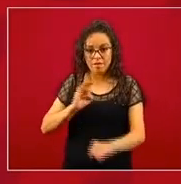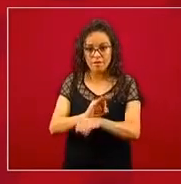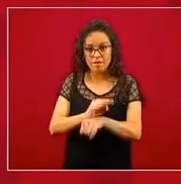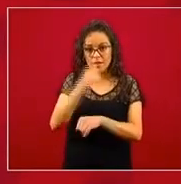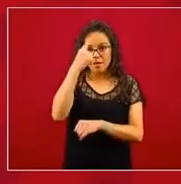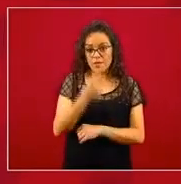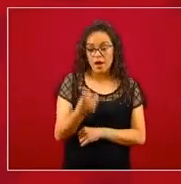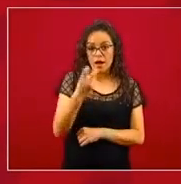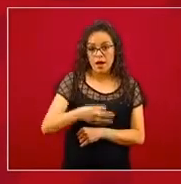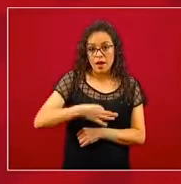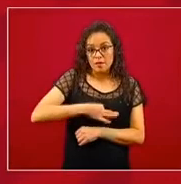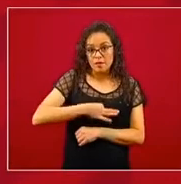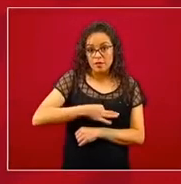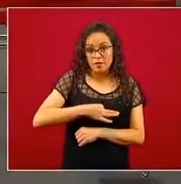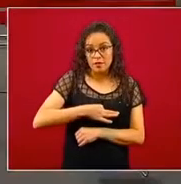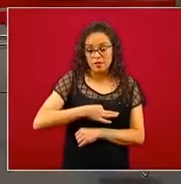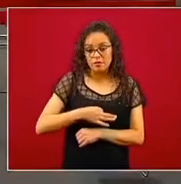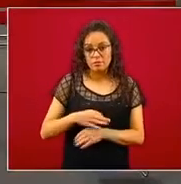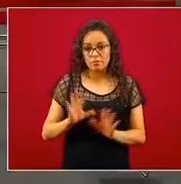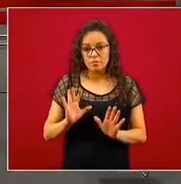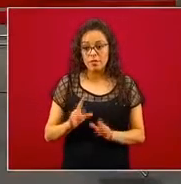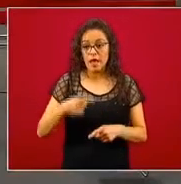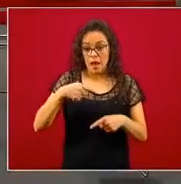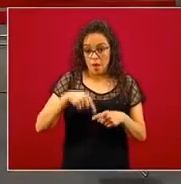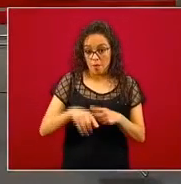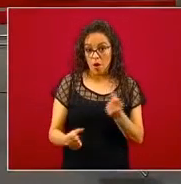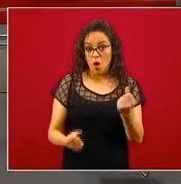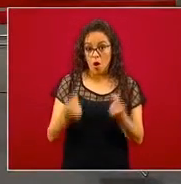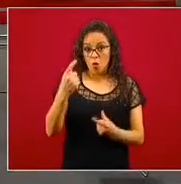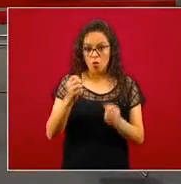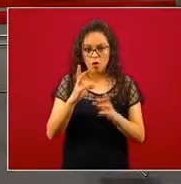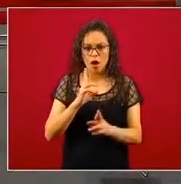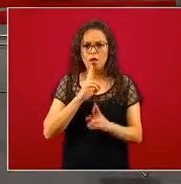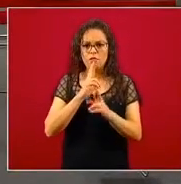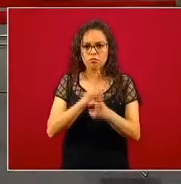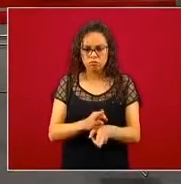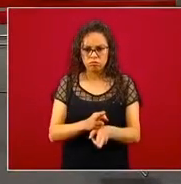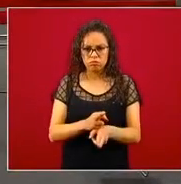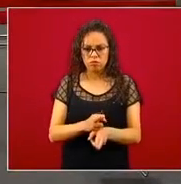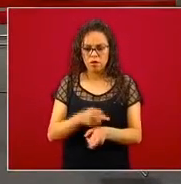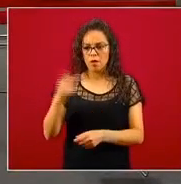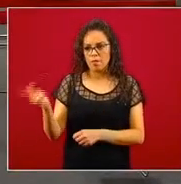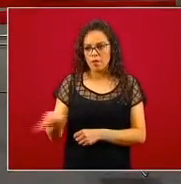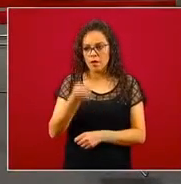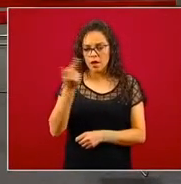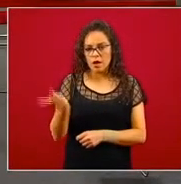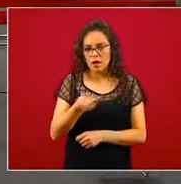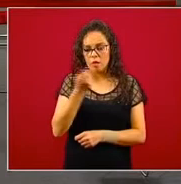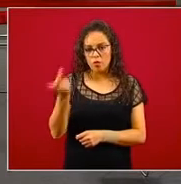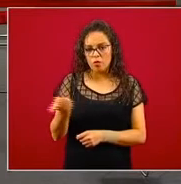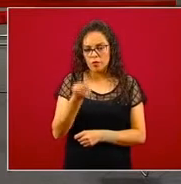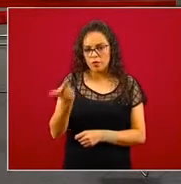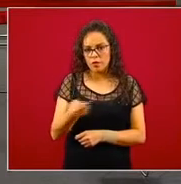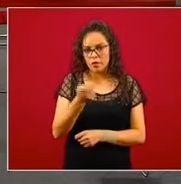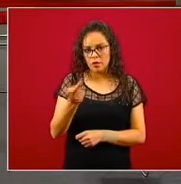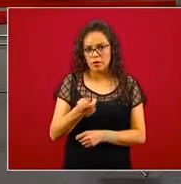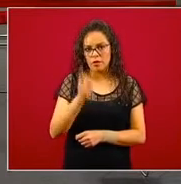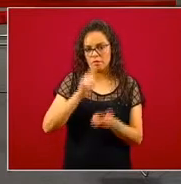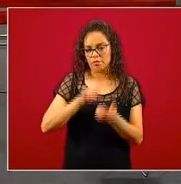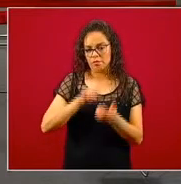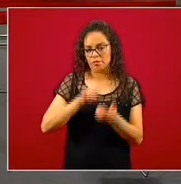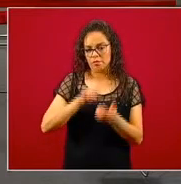is actually giving protection against infection. We have some preliminary results according to